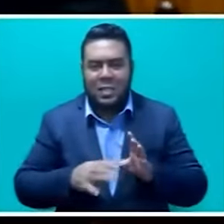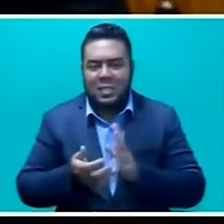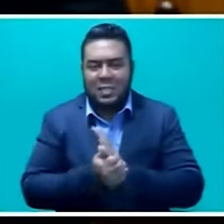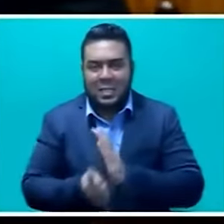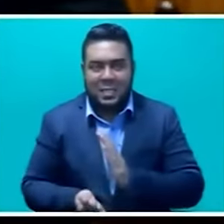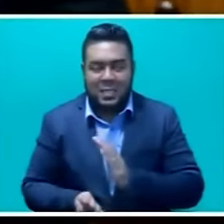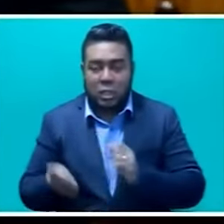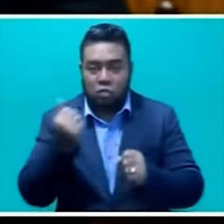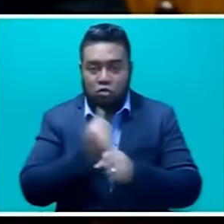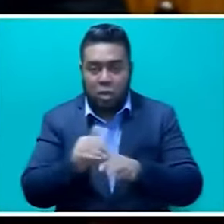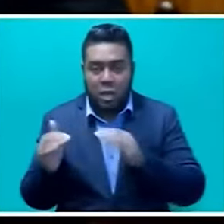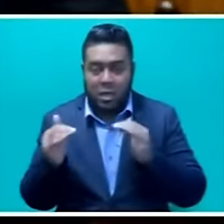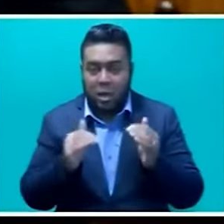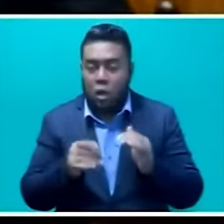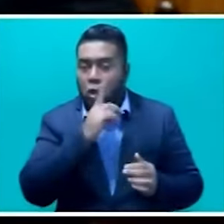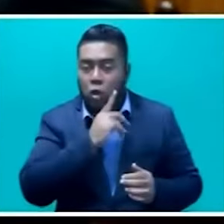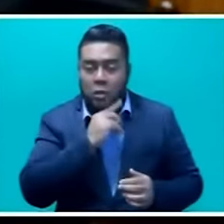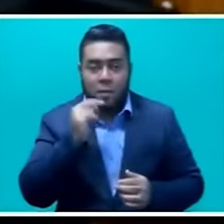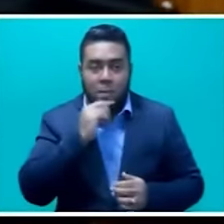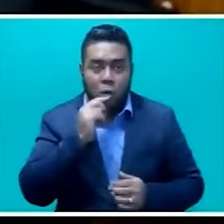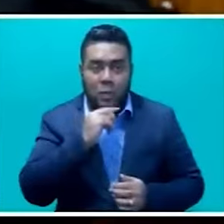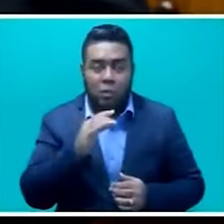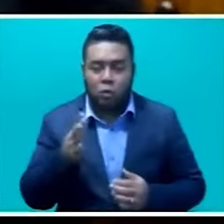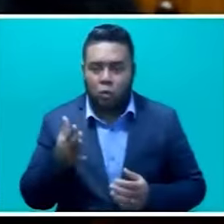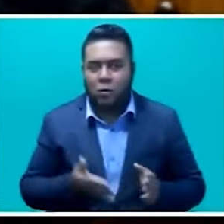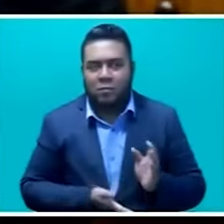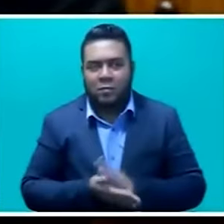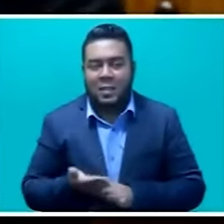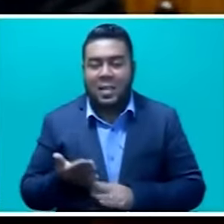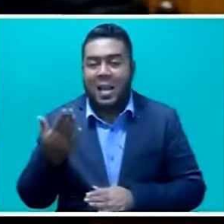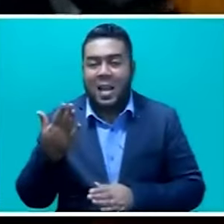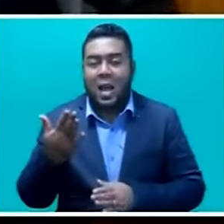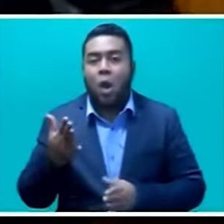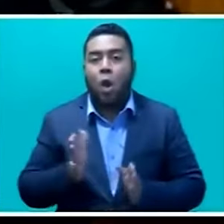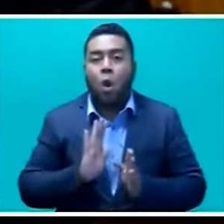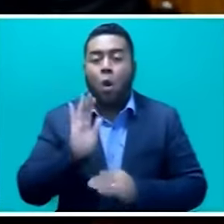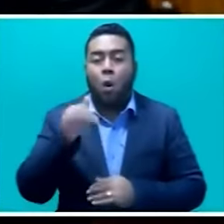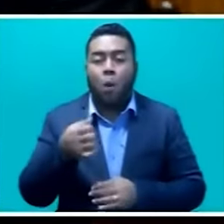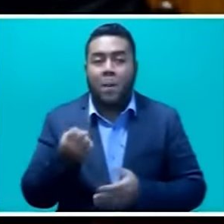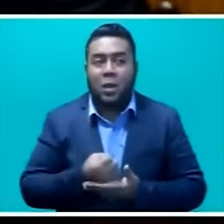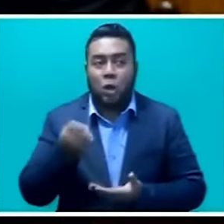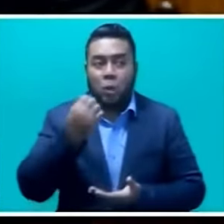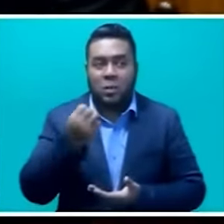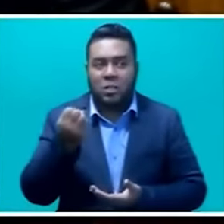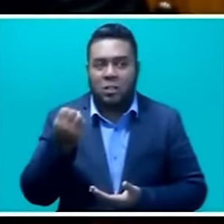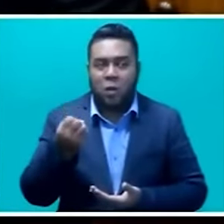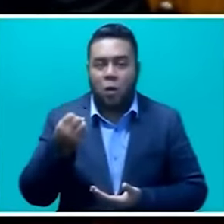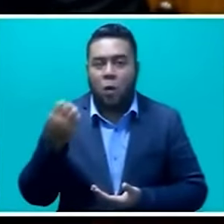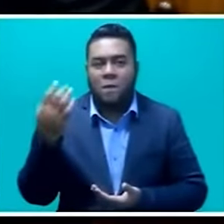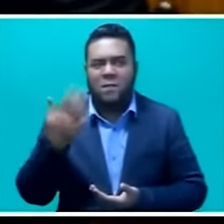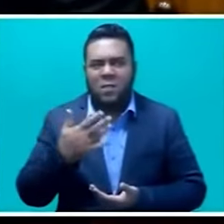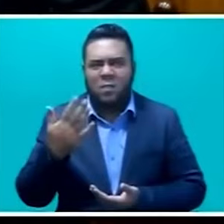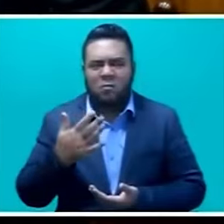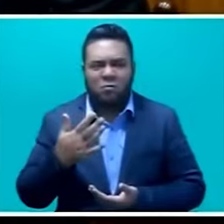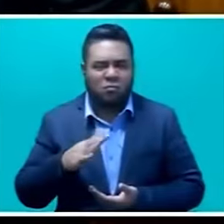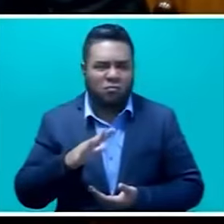The gender parity ratio of girls to boys enrolled in secondary level home economics courses is 15 or greater.